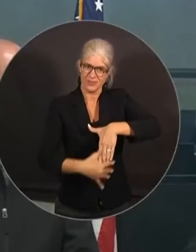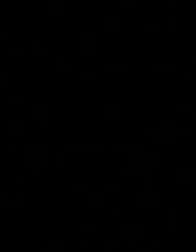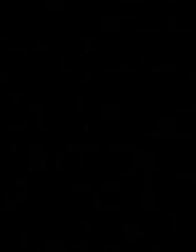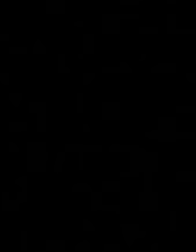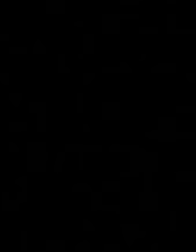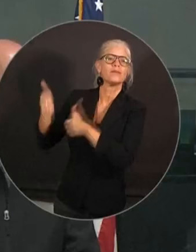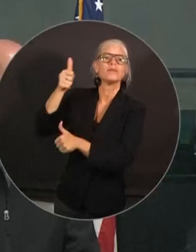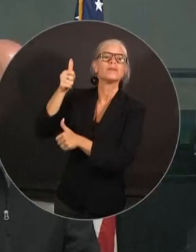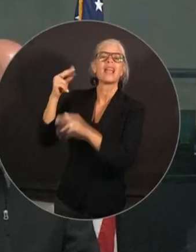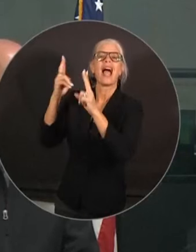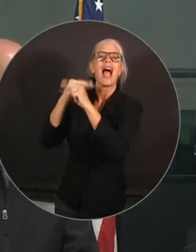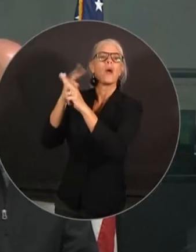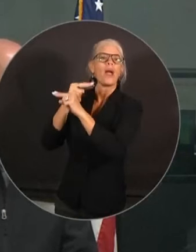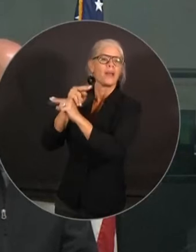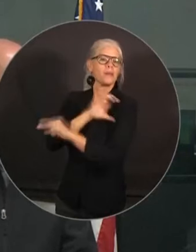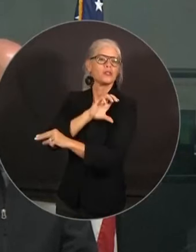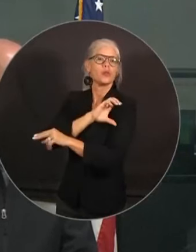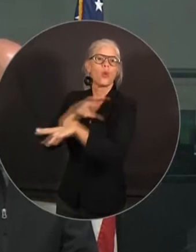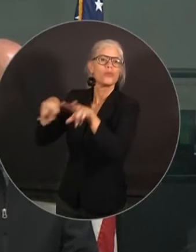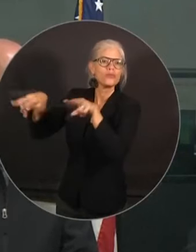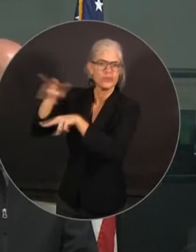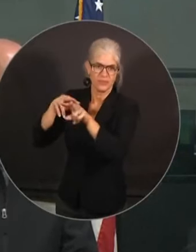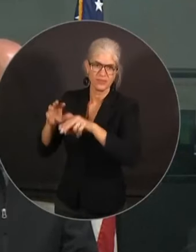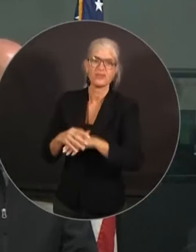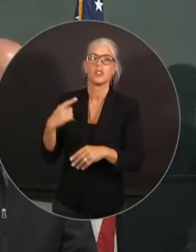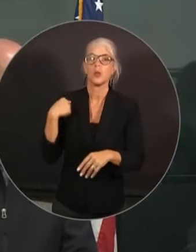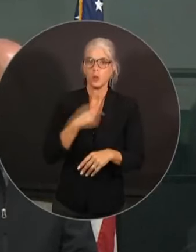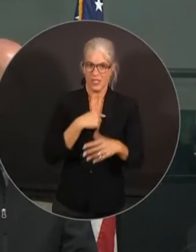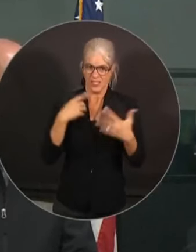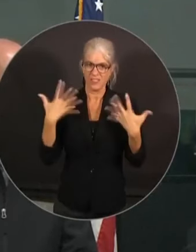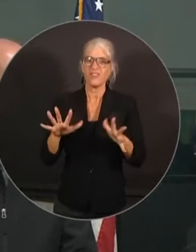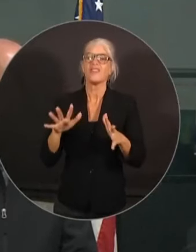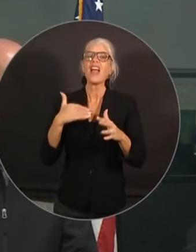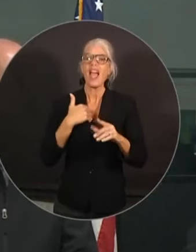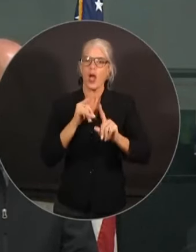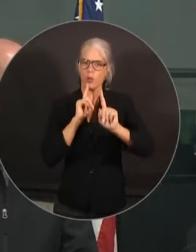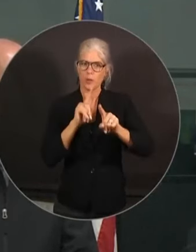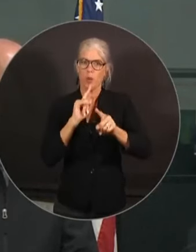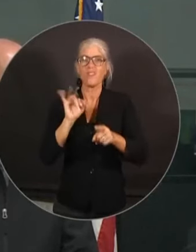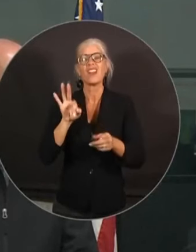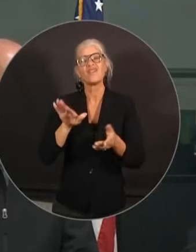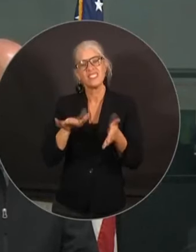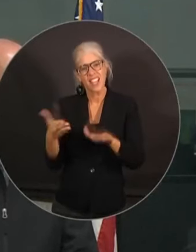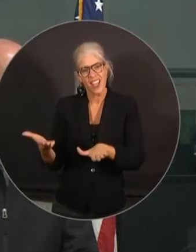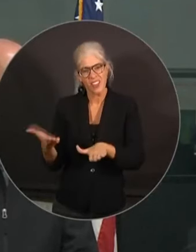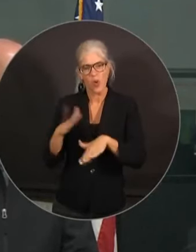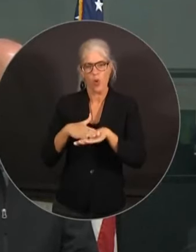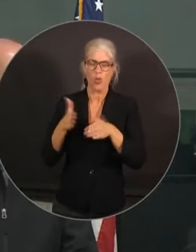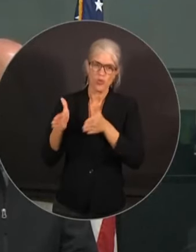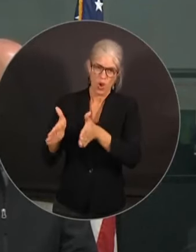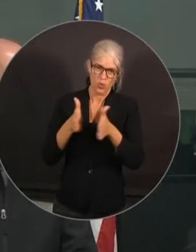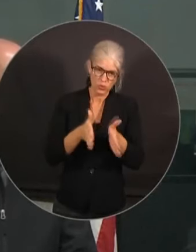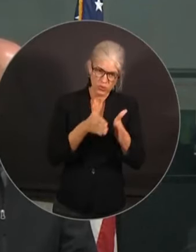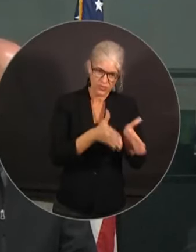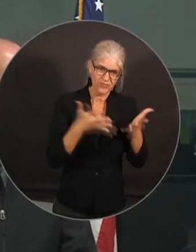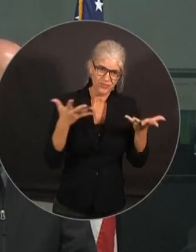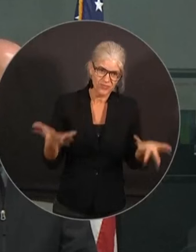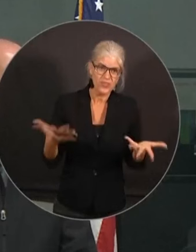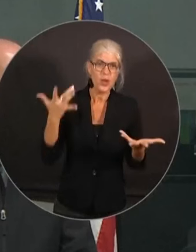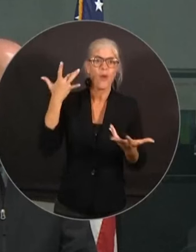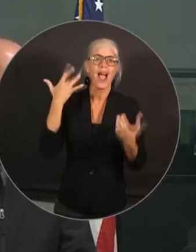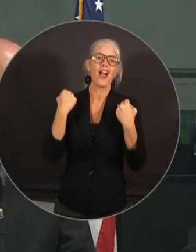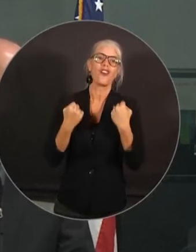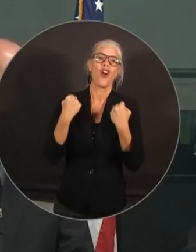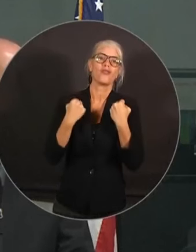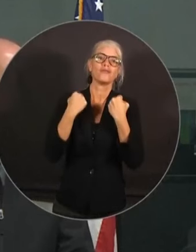far beyond the coast up into northern Georgia and western North Carolina. The storm knocked out power to over 1 million